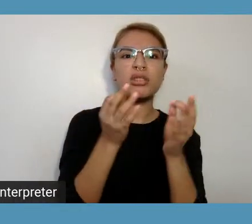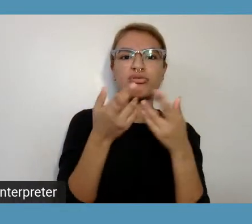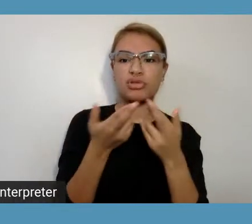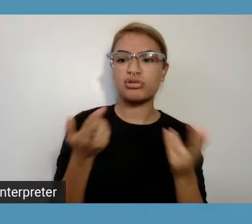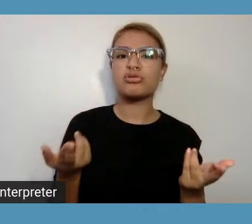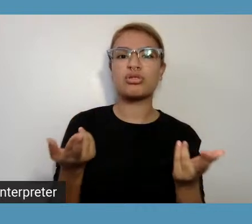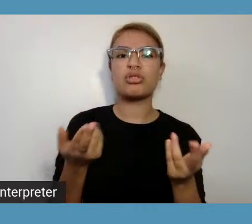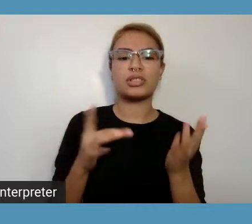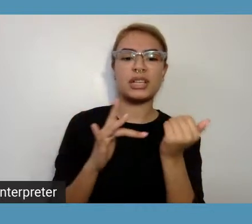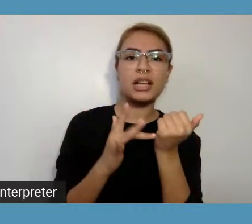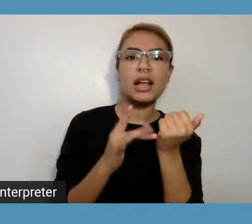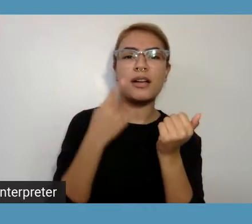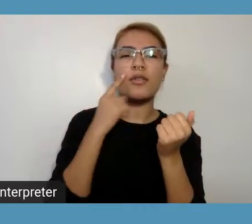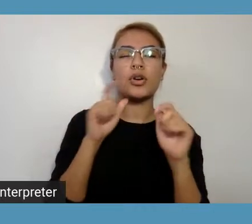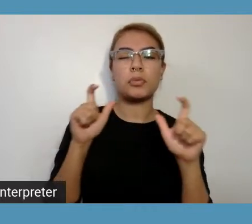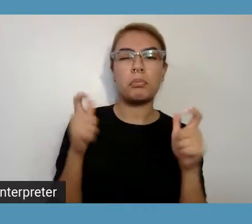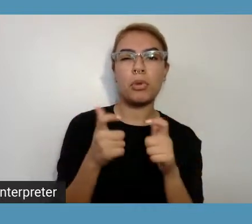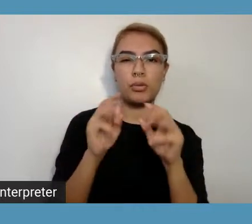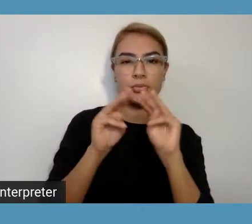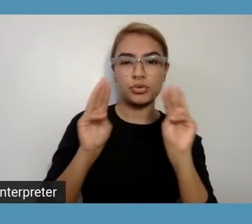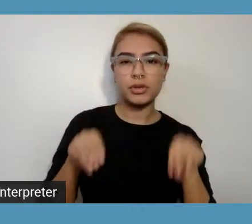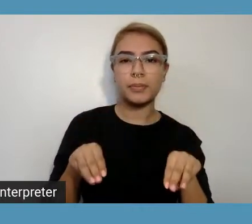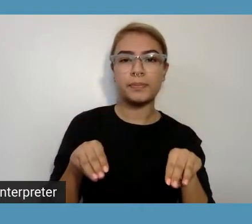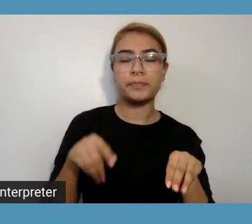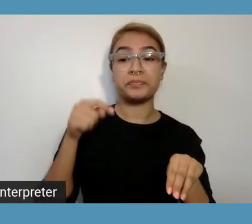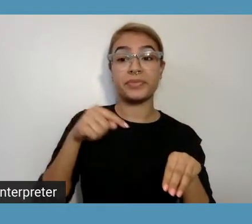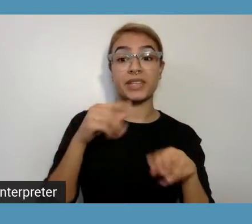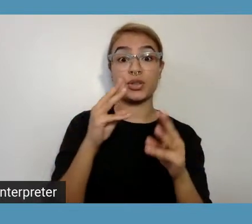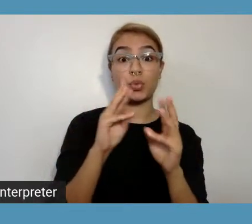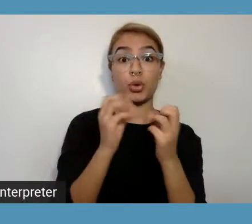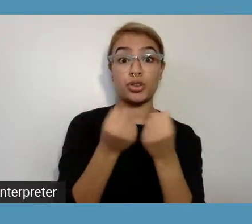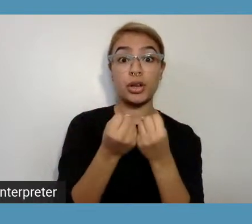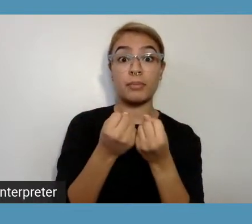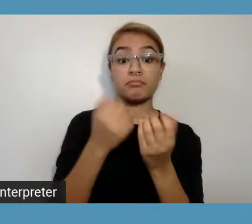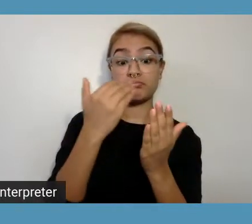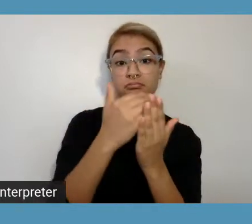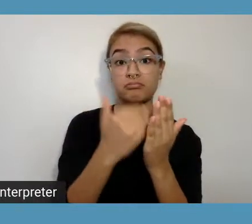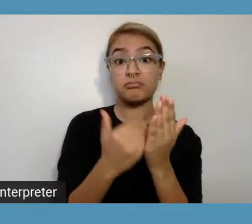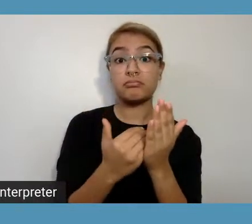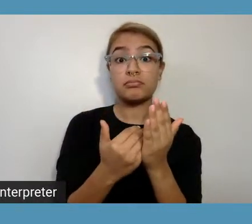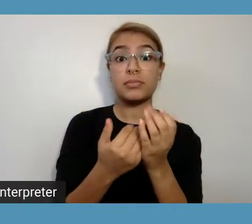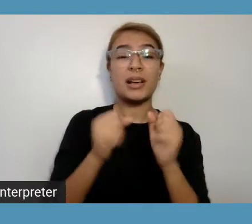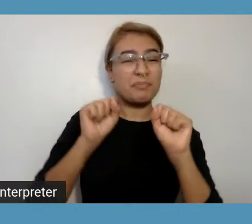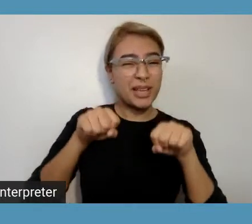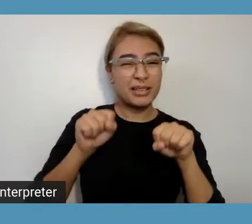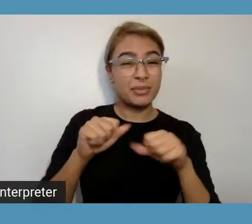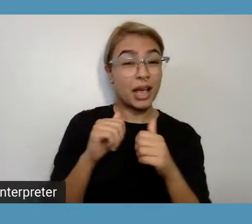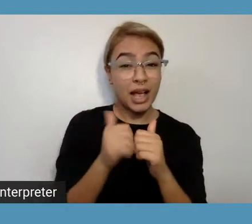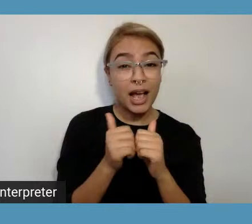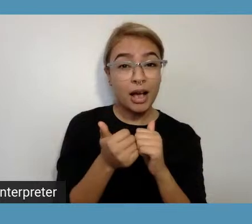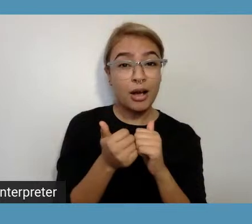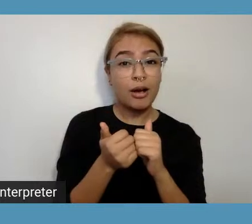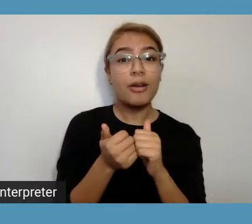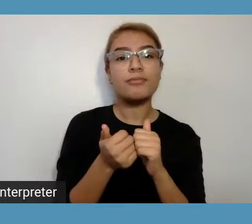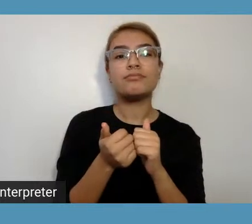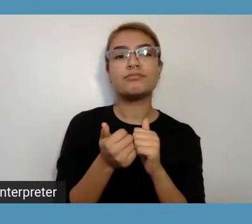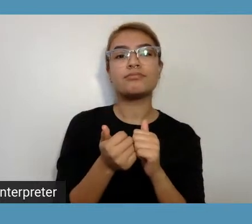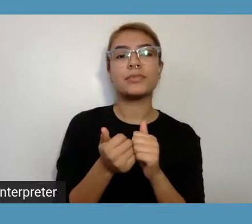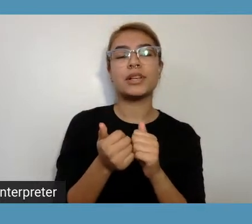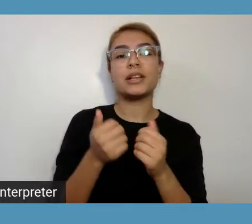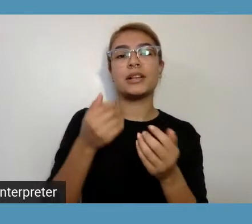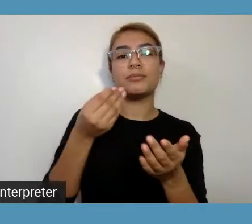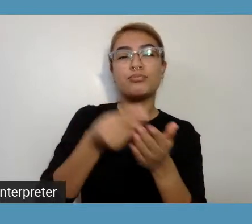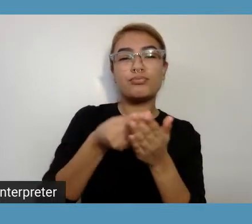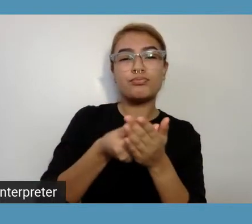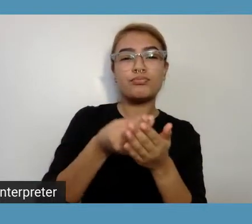small museums. This series of online webinars and toolkits is made possible by funding from the Institute of Museum and Library Services.